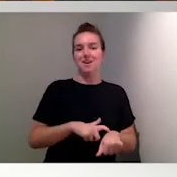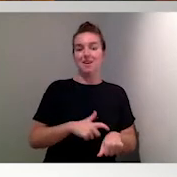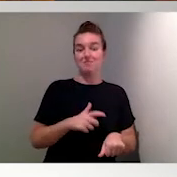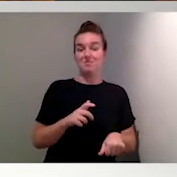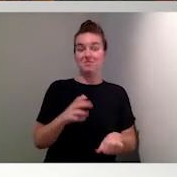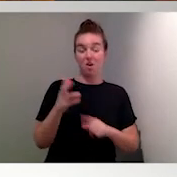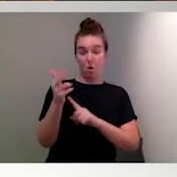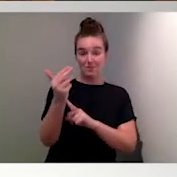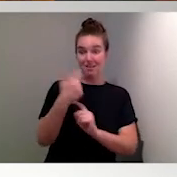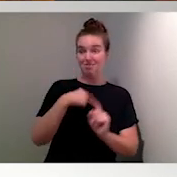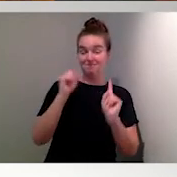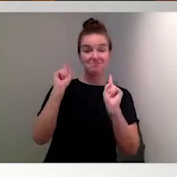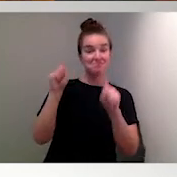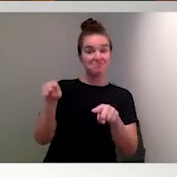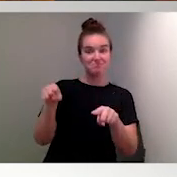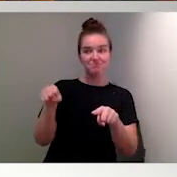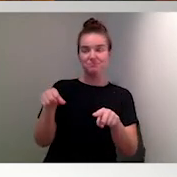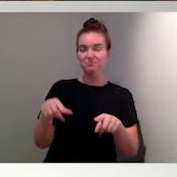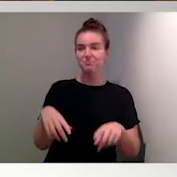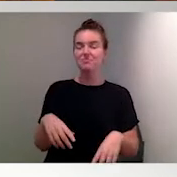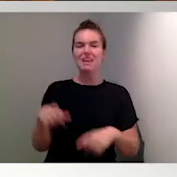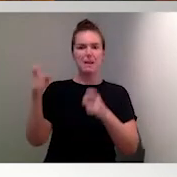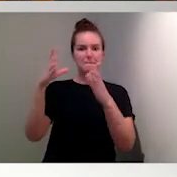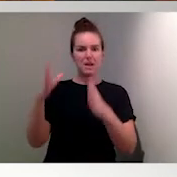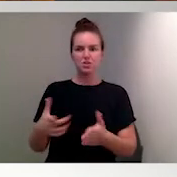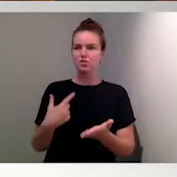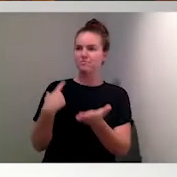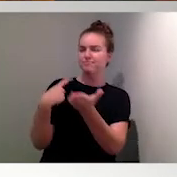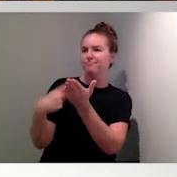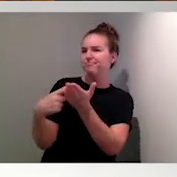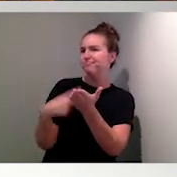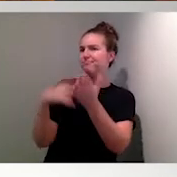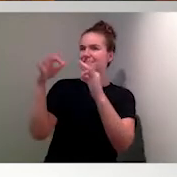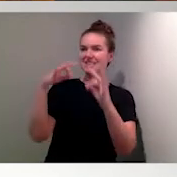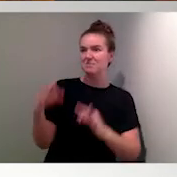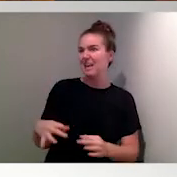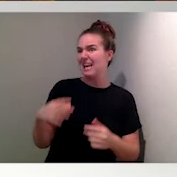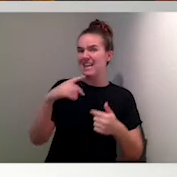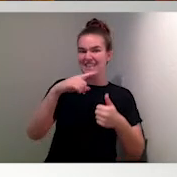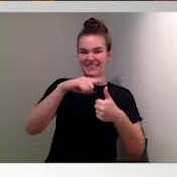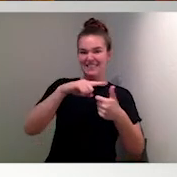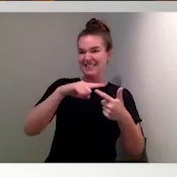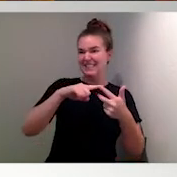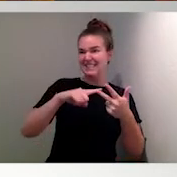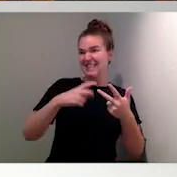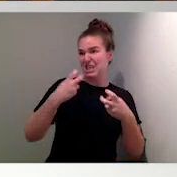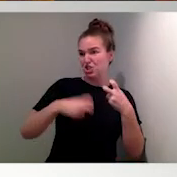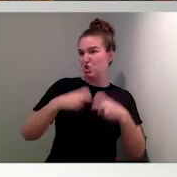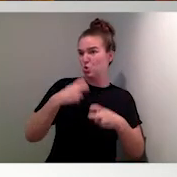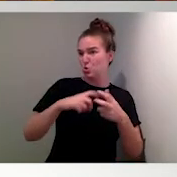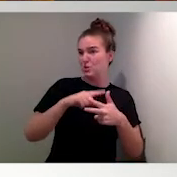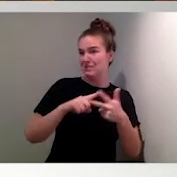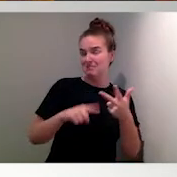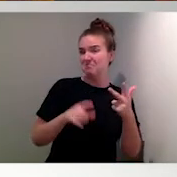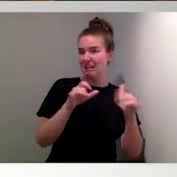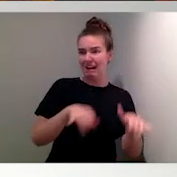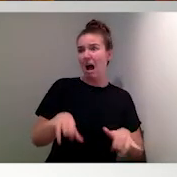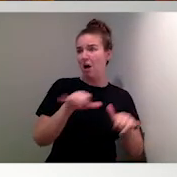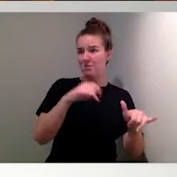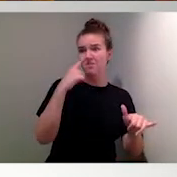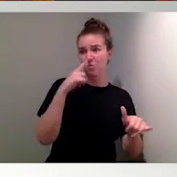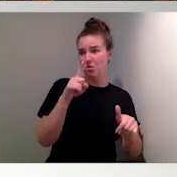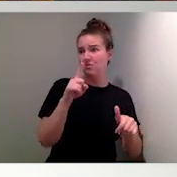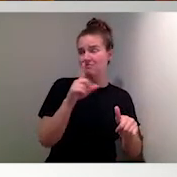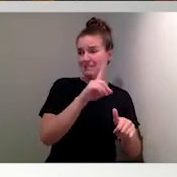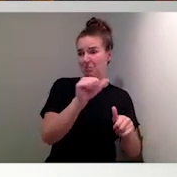resort manager and explained some of the things that are issues that are very common issues. And I know I'm not the only